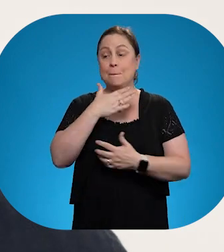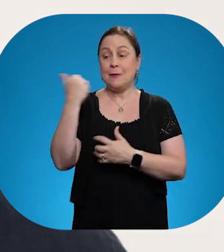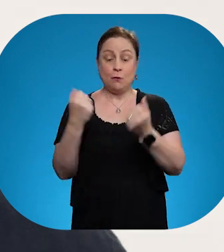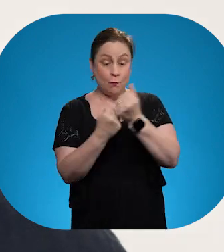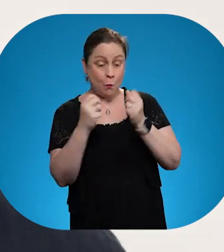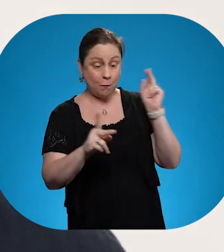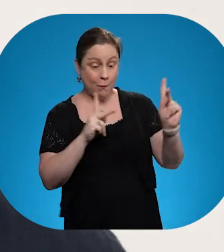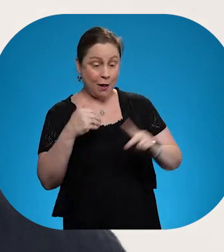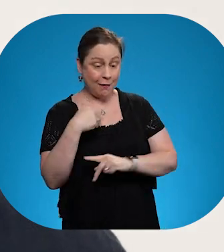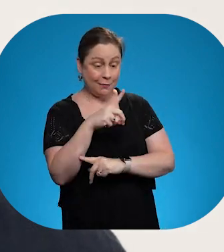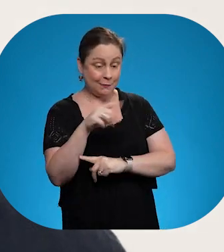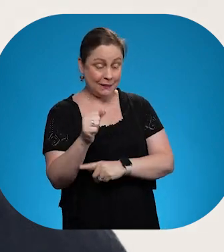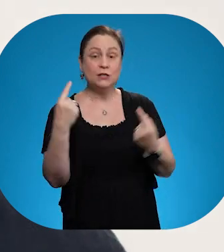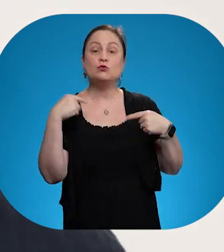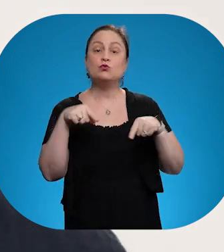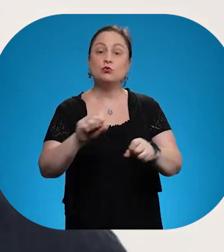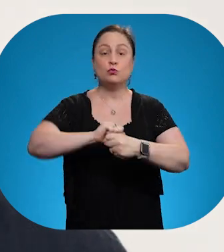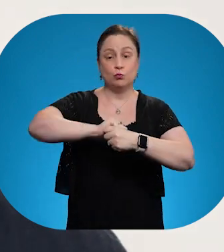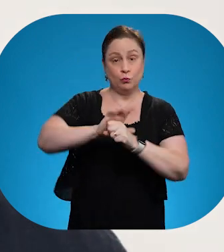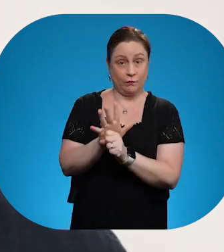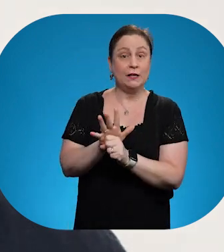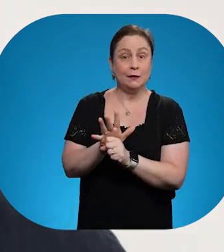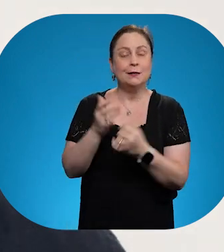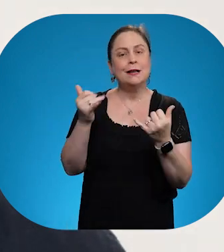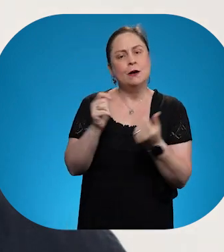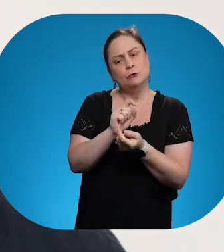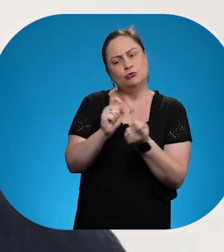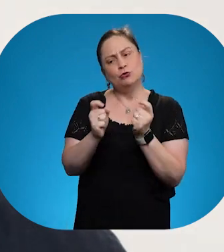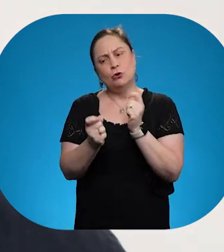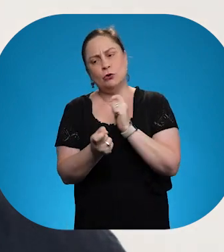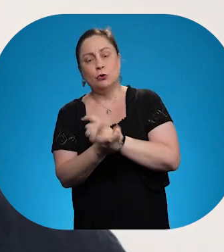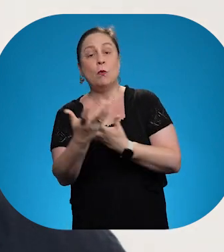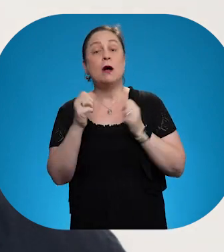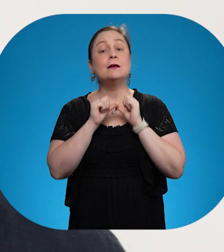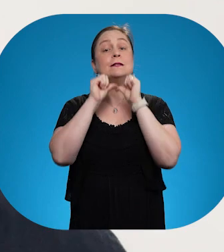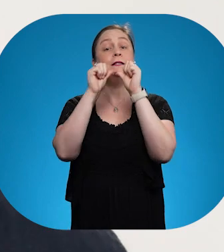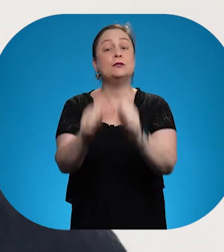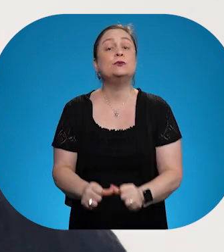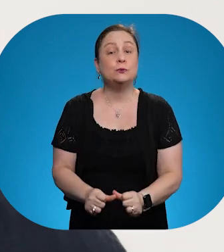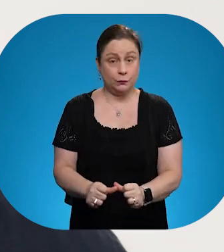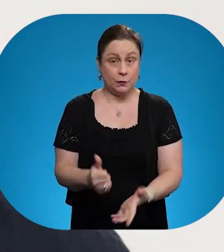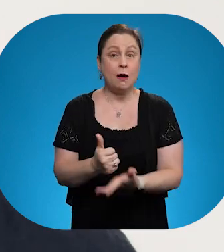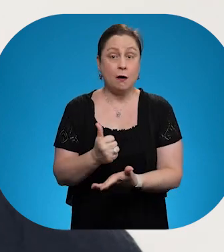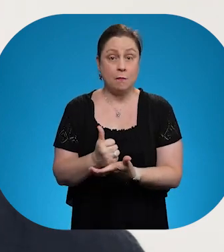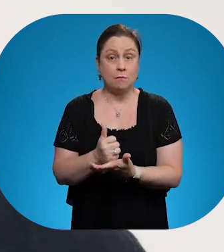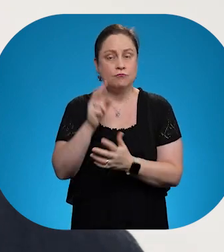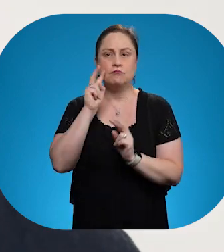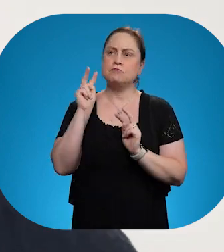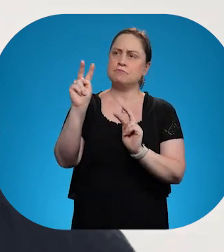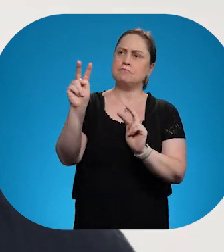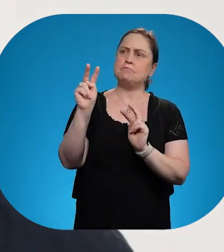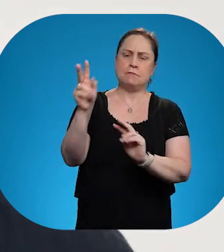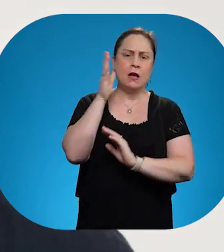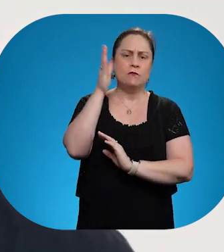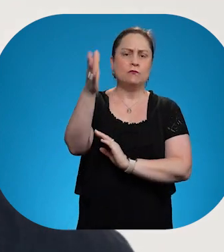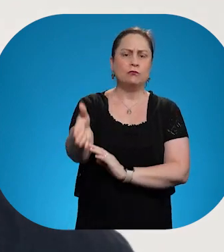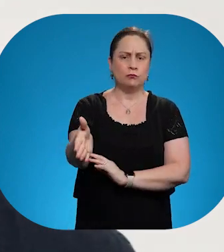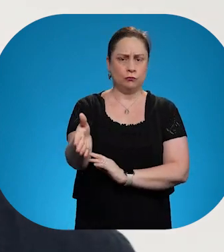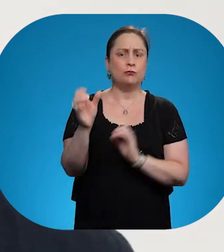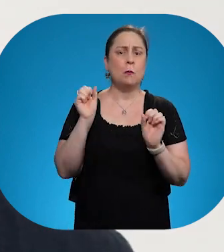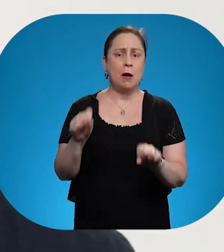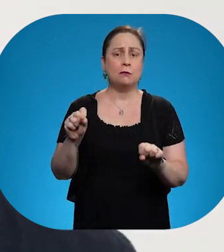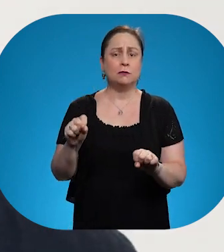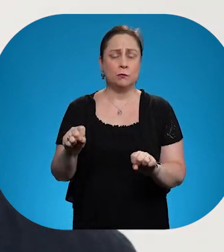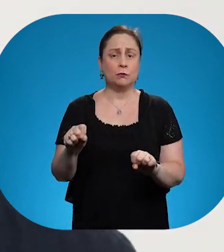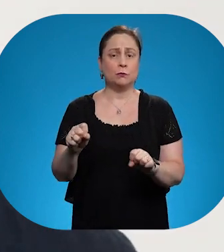the COVID-19 pandemic. And now we're shifting gears to continuing to help you do that as we look ahead to the potential for future public